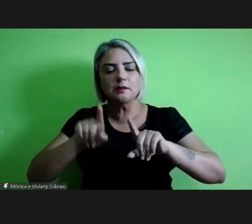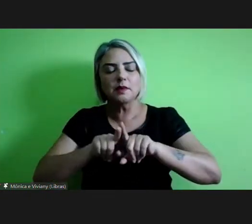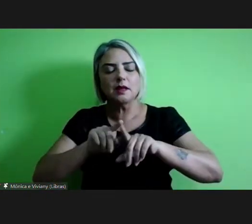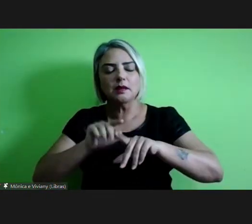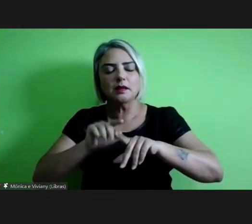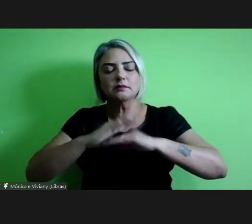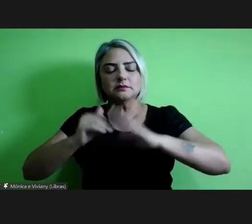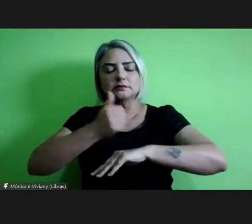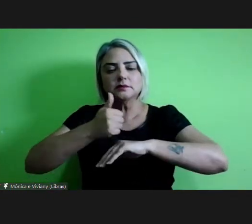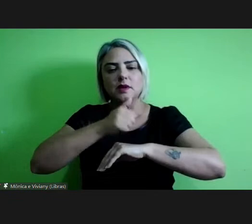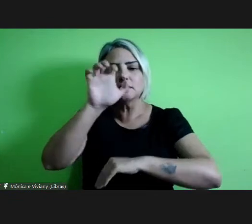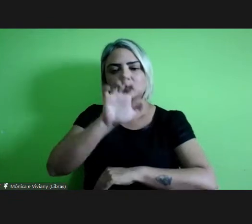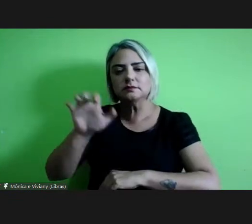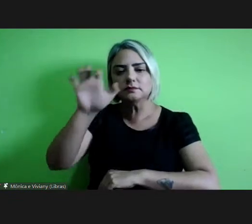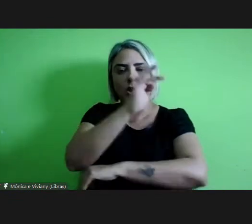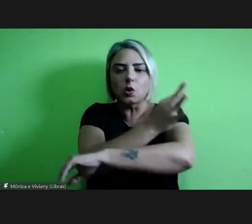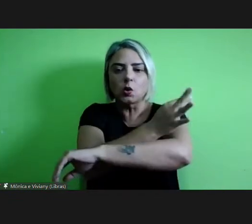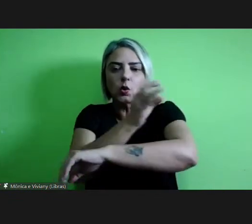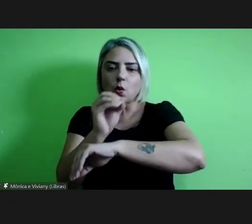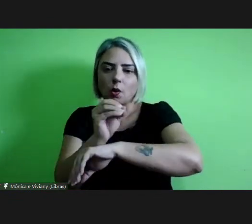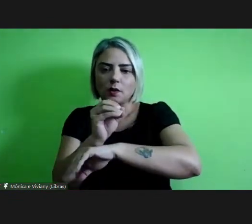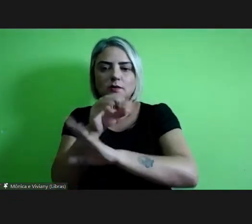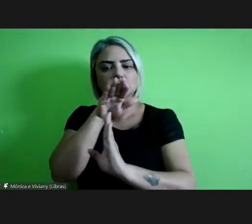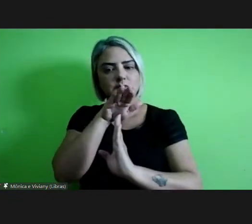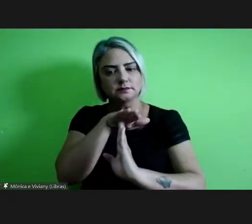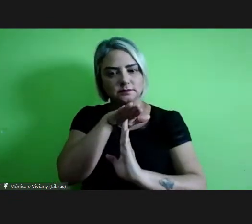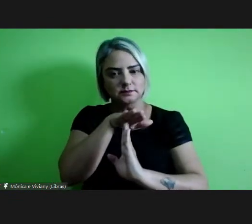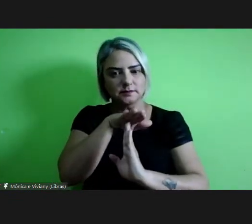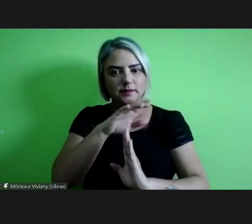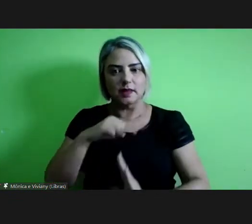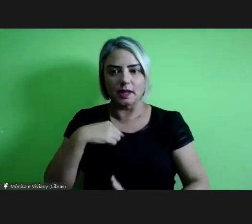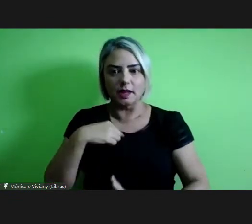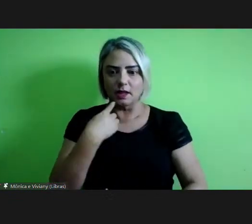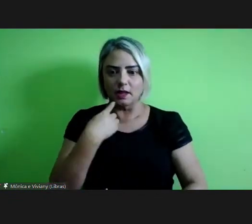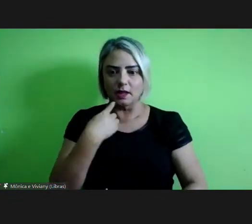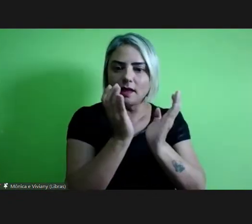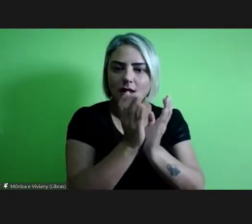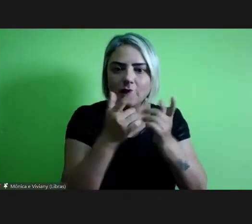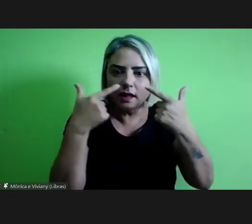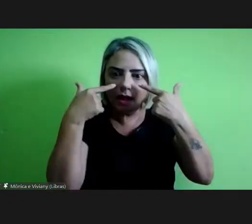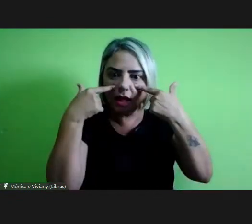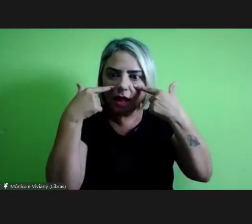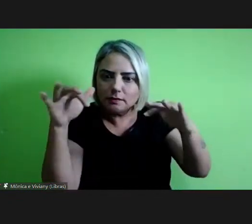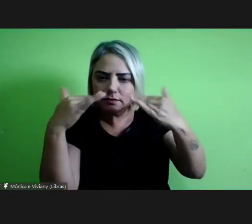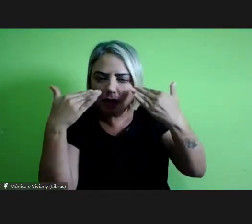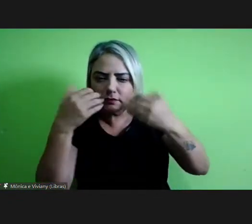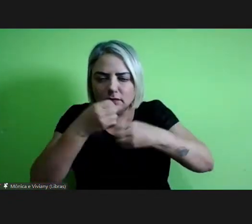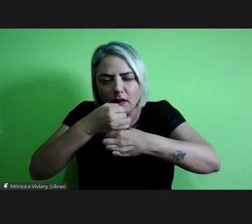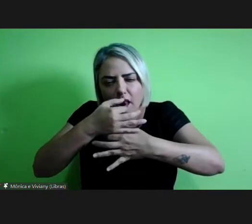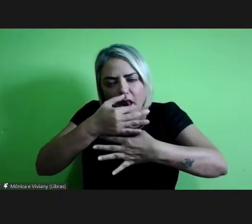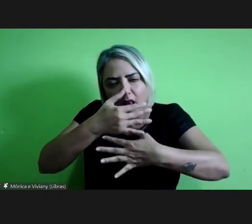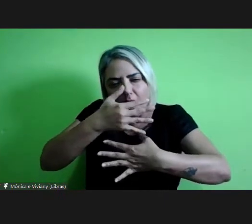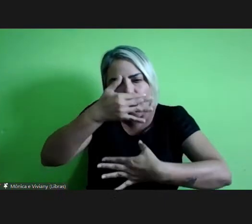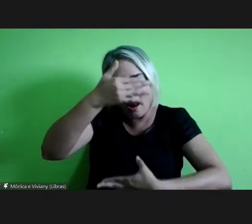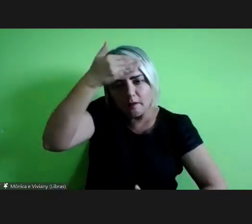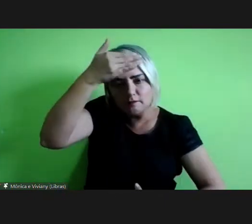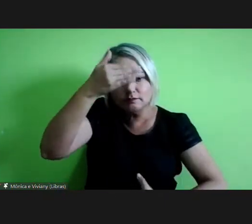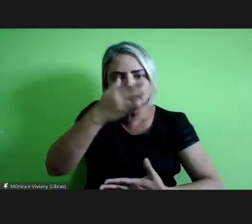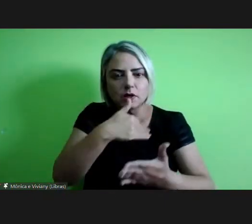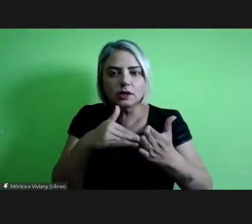Kingdom, Trinidad and Tobago, and from other states in Brazil, and Tocantins and Paraná. Our team is going to